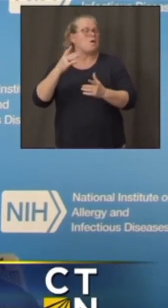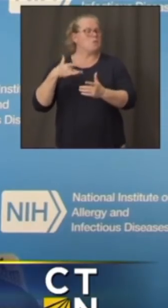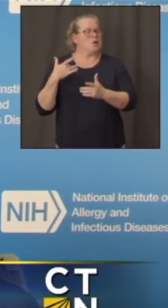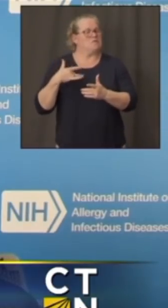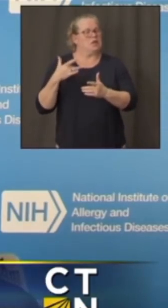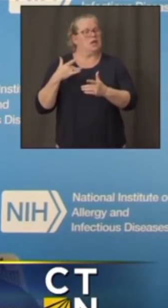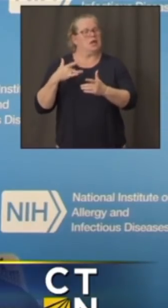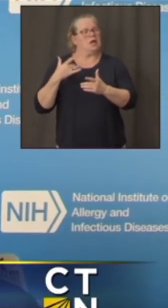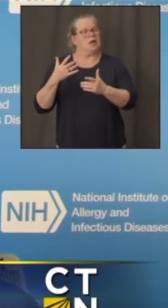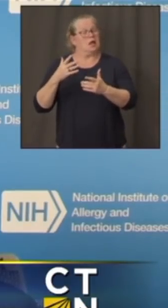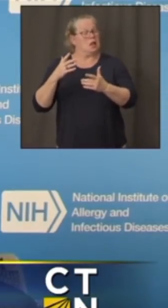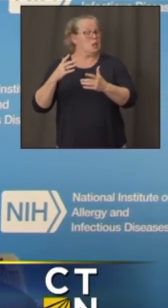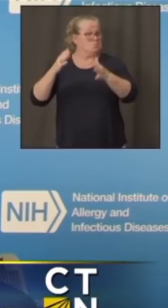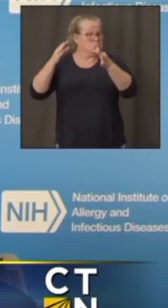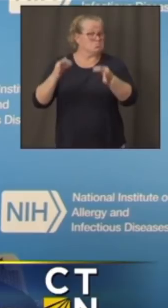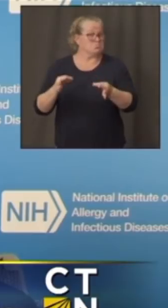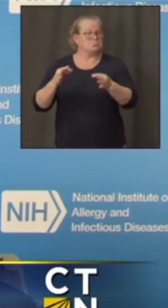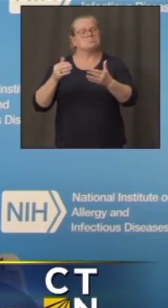to be towards the end of the year.